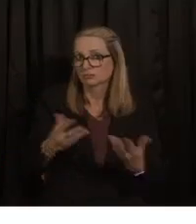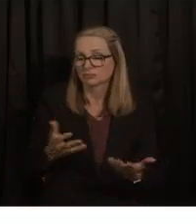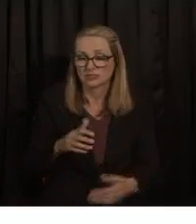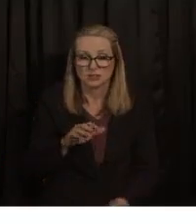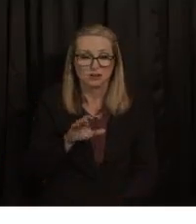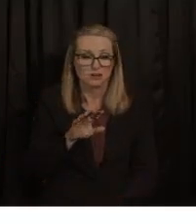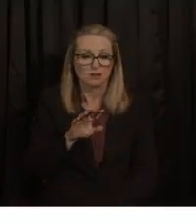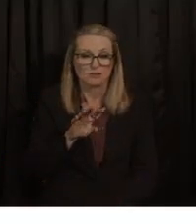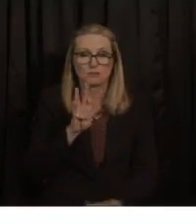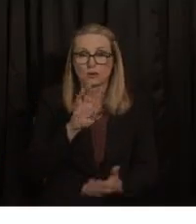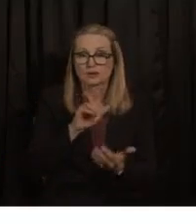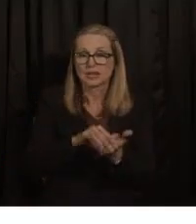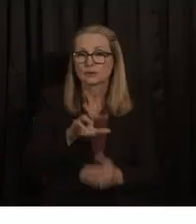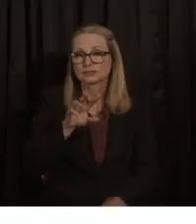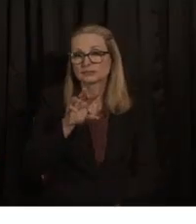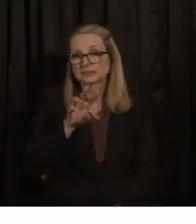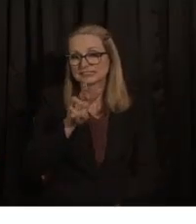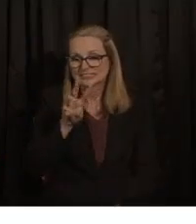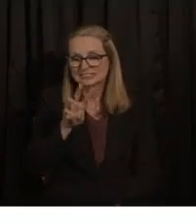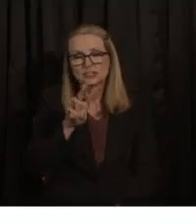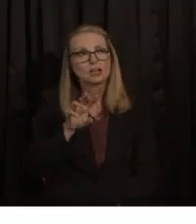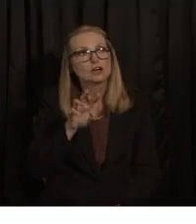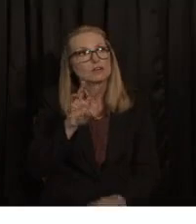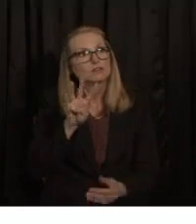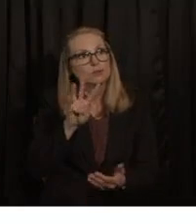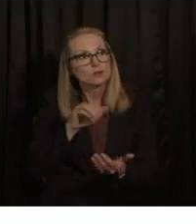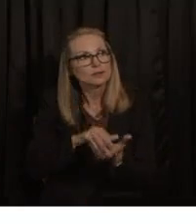4,600 tests to students, as well as